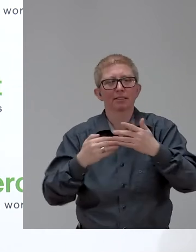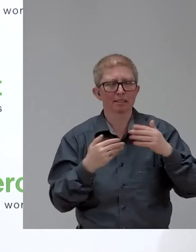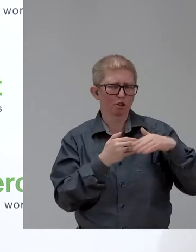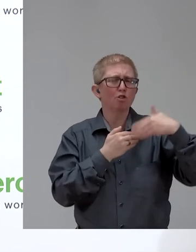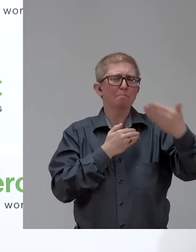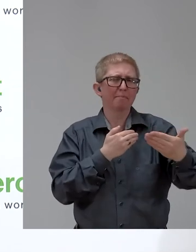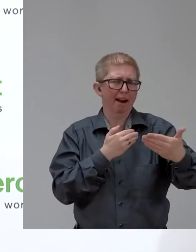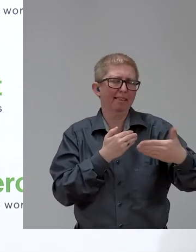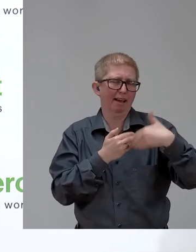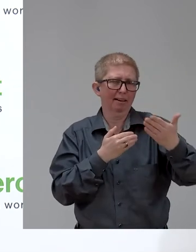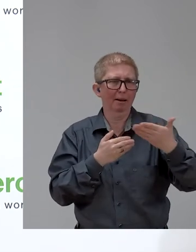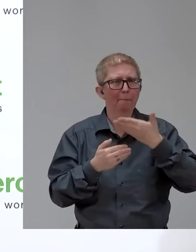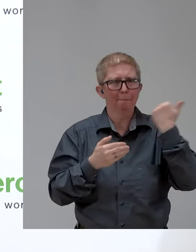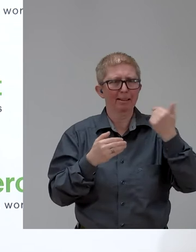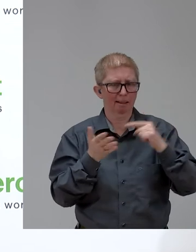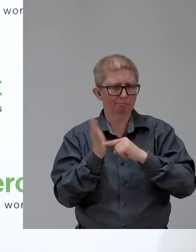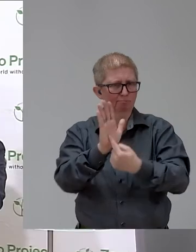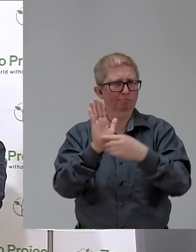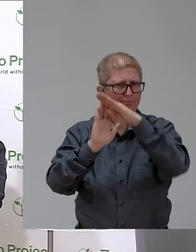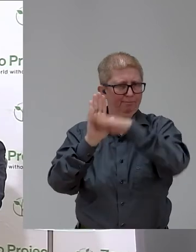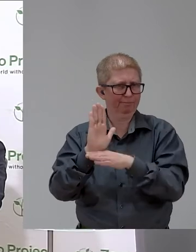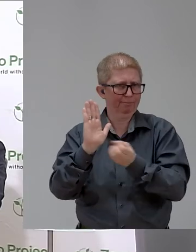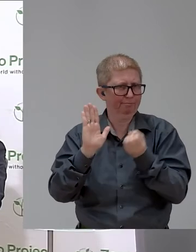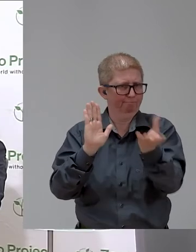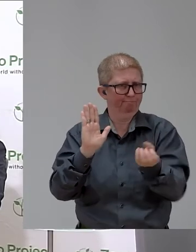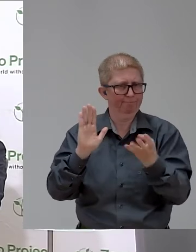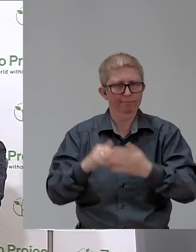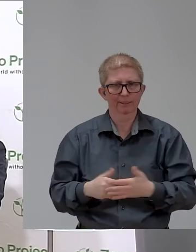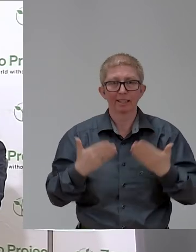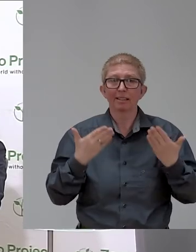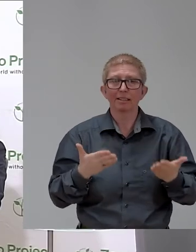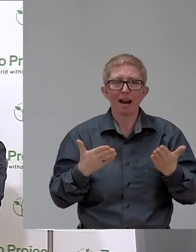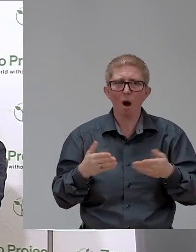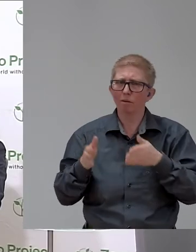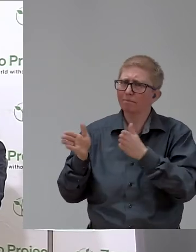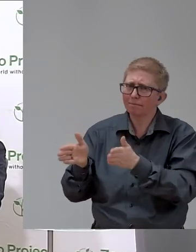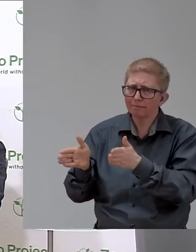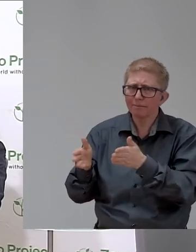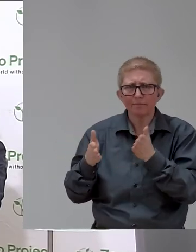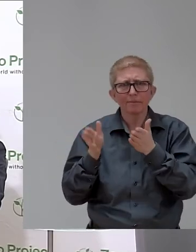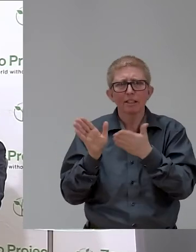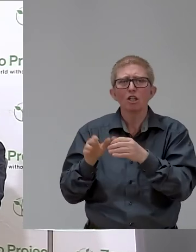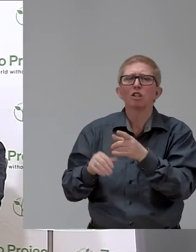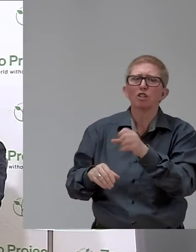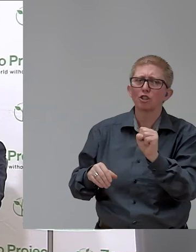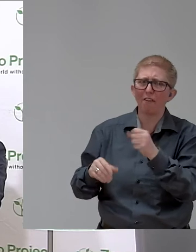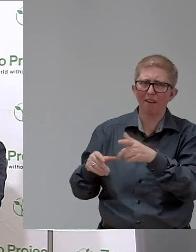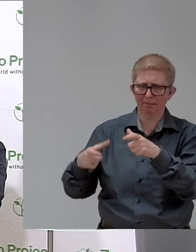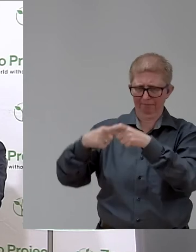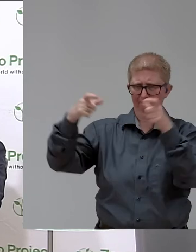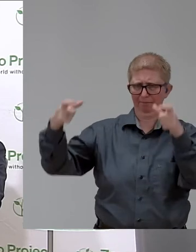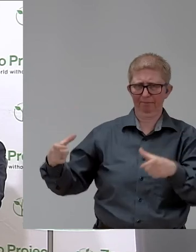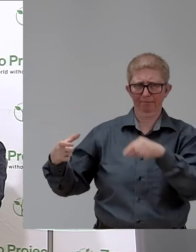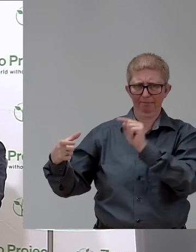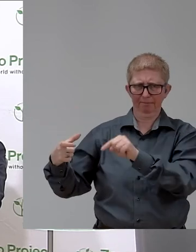Thank you. I'm turning now to my right here, to Stefan, who's in the studio with me. Stefan, you were mentioning earlier